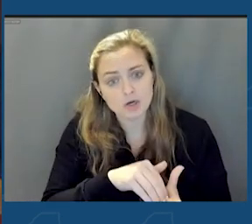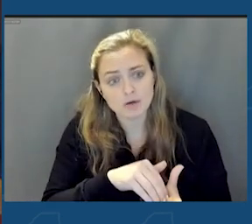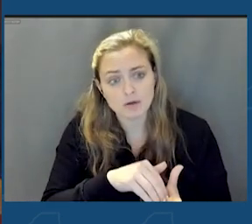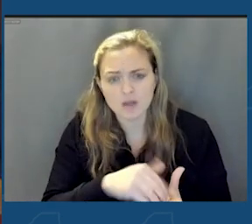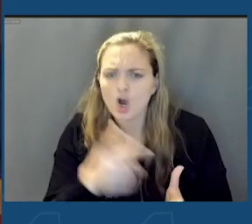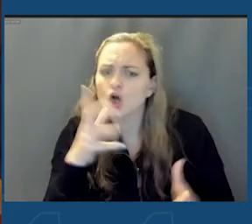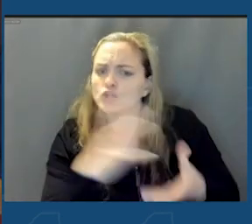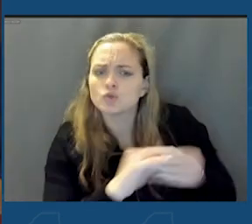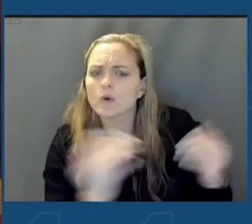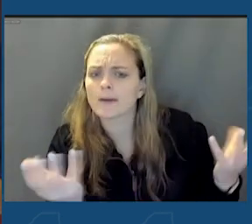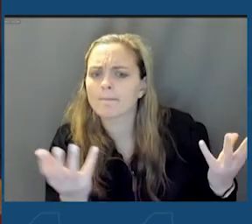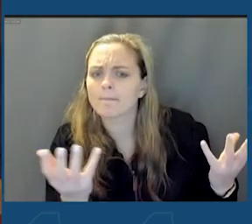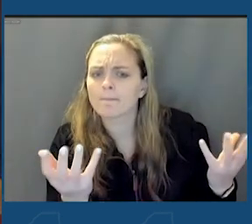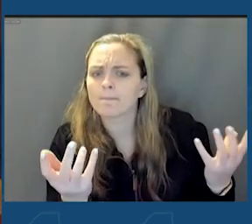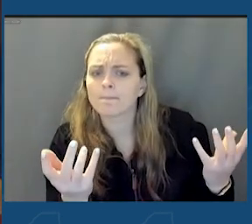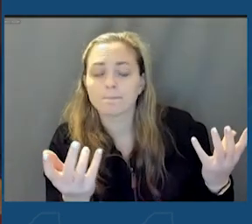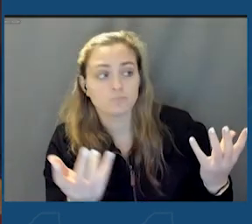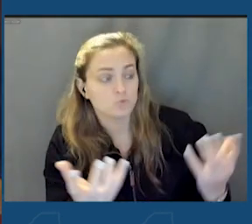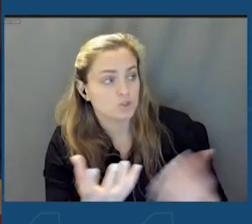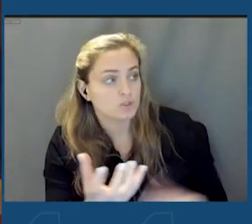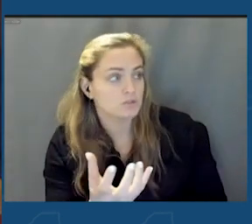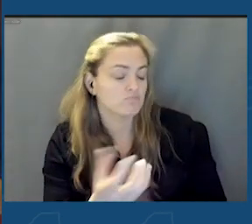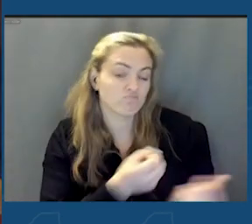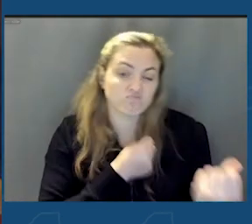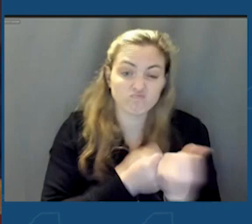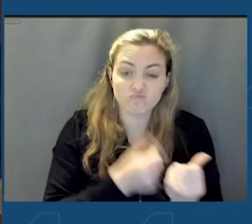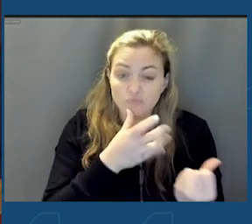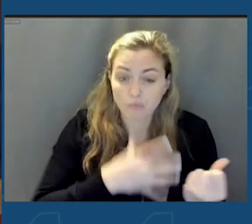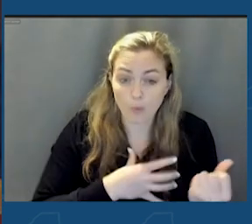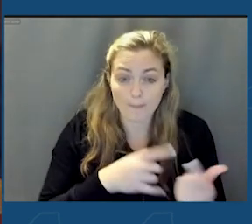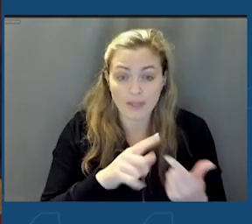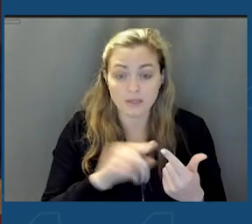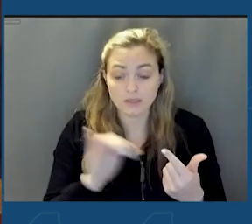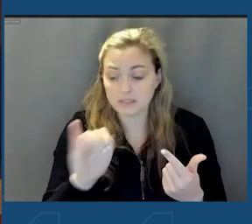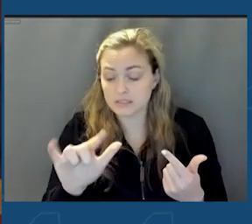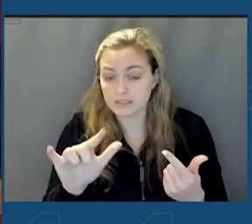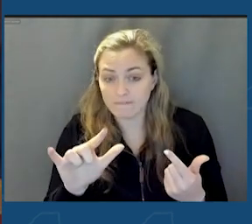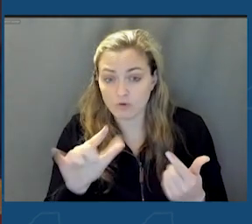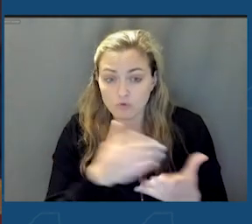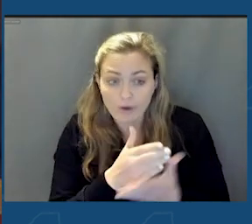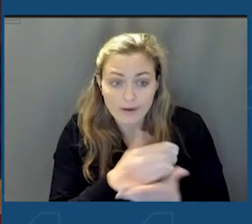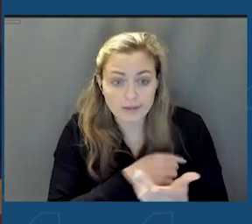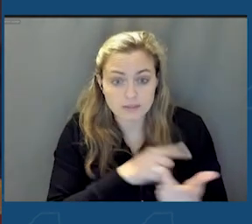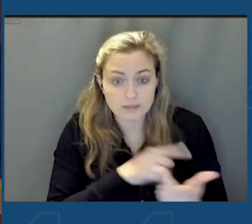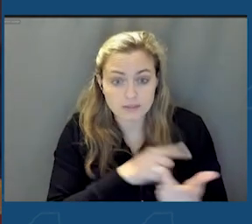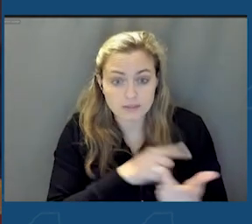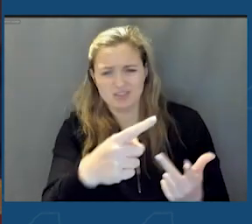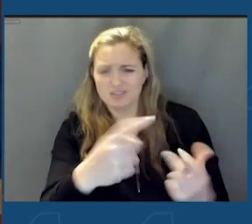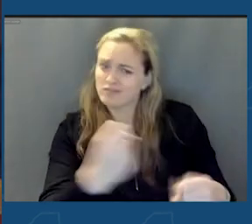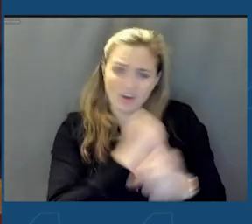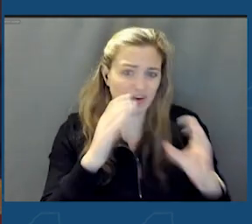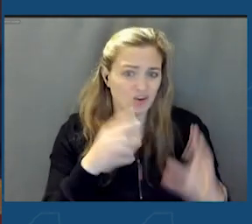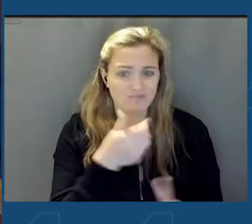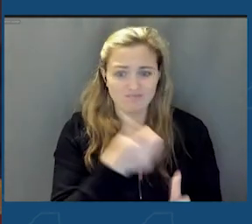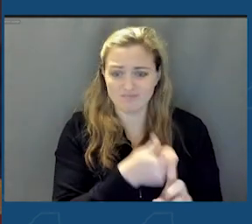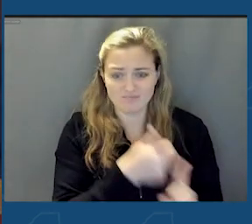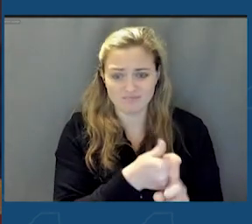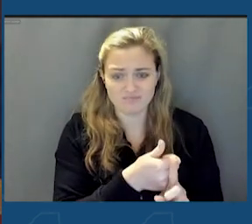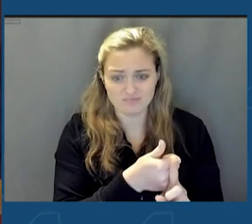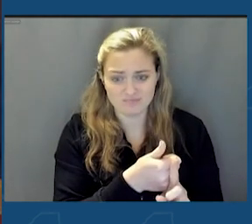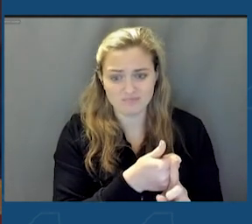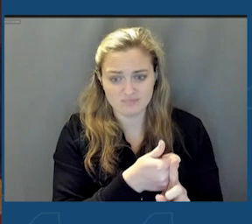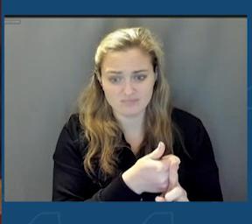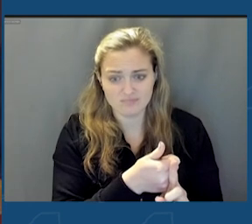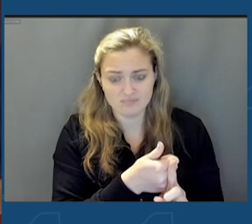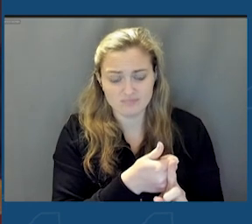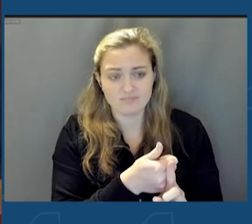women, civil rights, independence. She was a fighter. And I'm proud to be standing